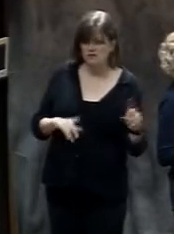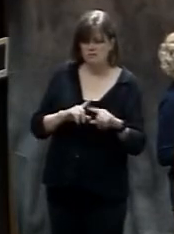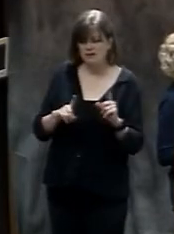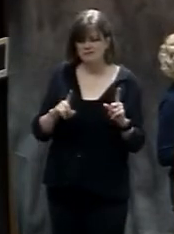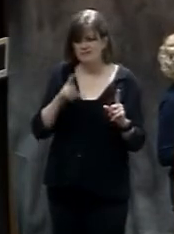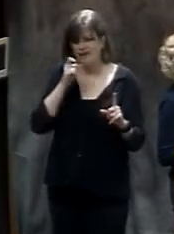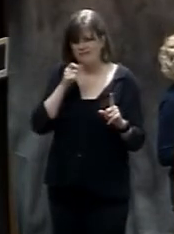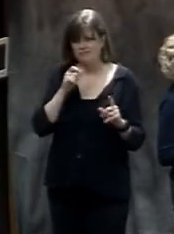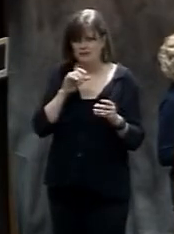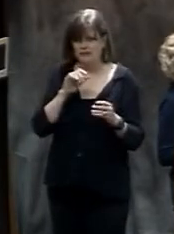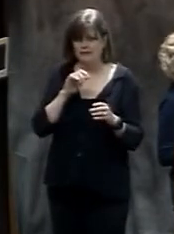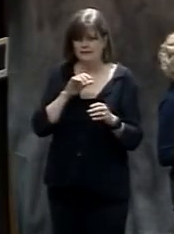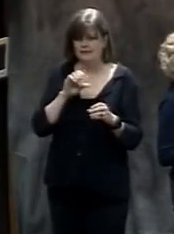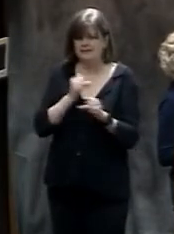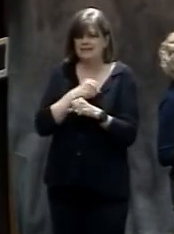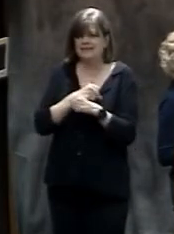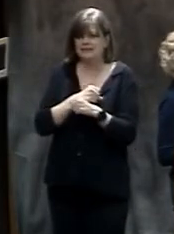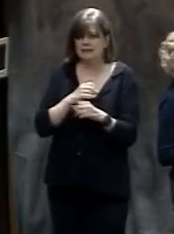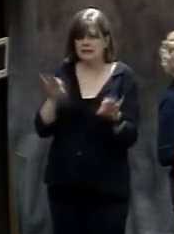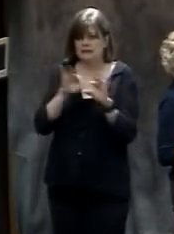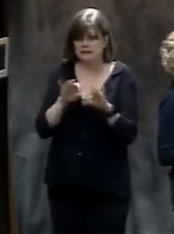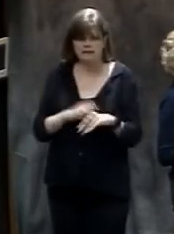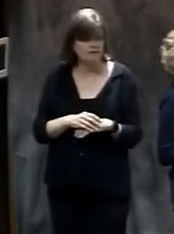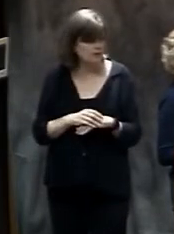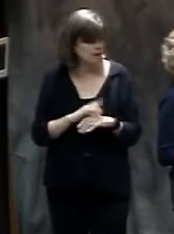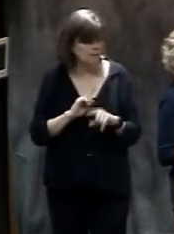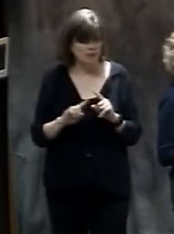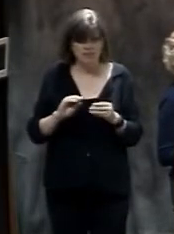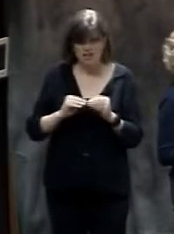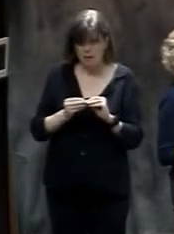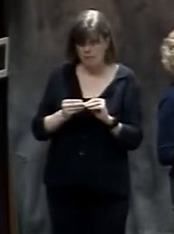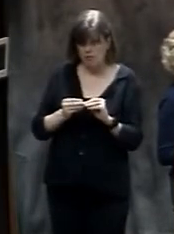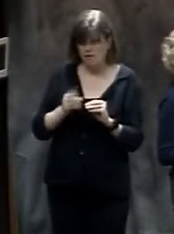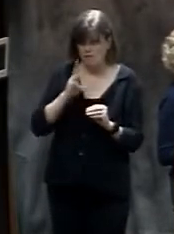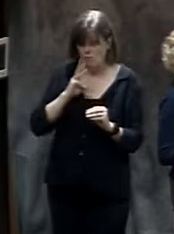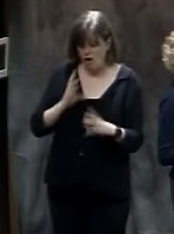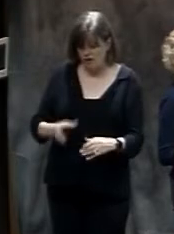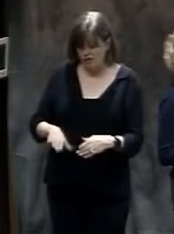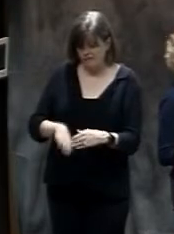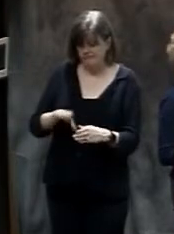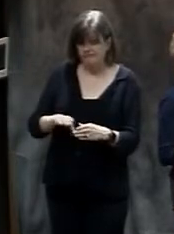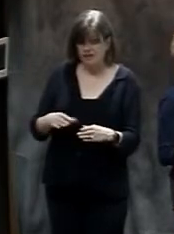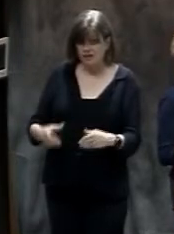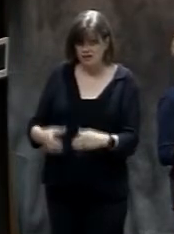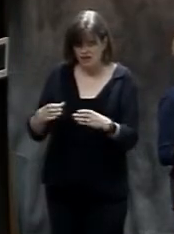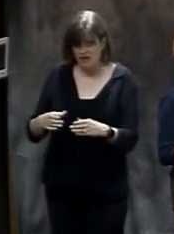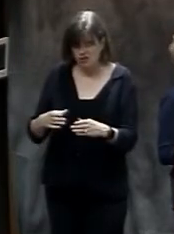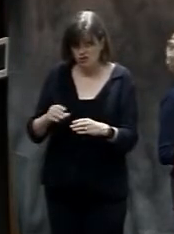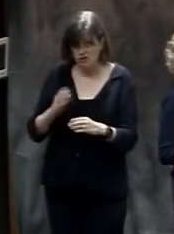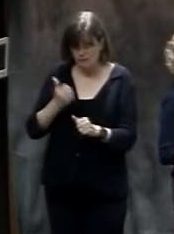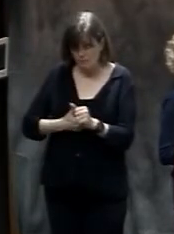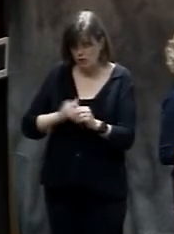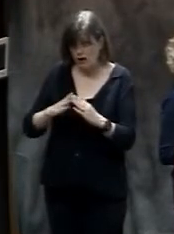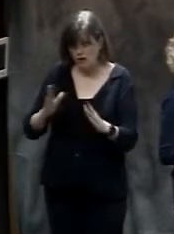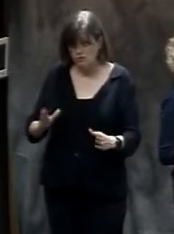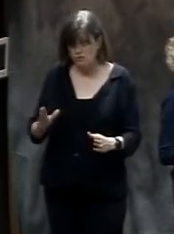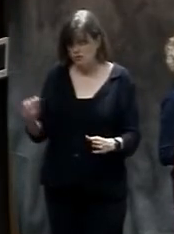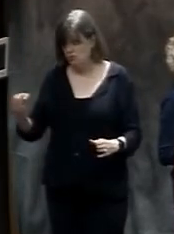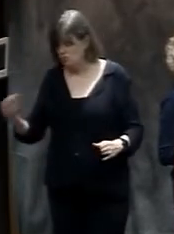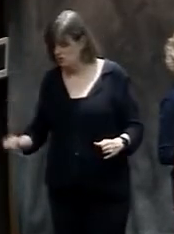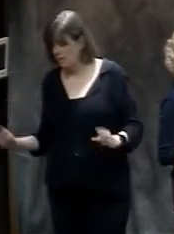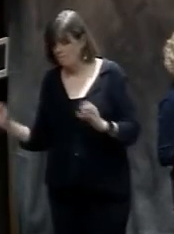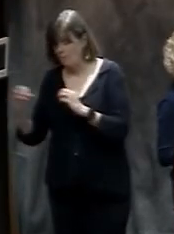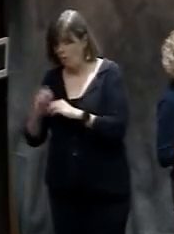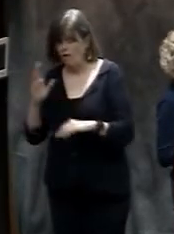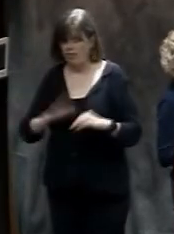significant. But when we look at the number of containers with water per house, we see that there are more in Tucson than in Key West,